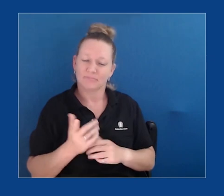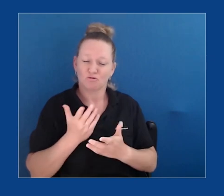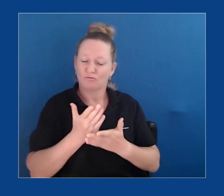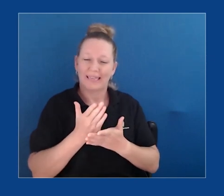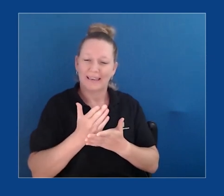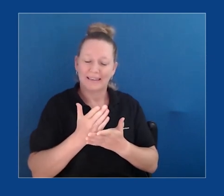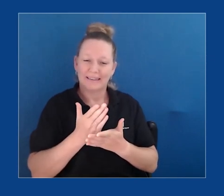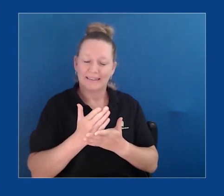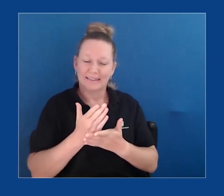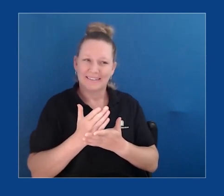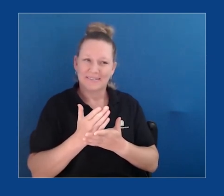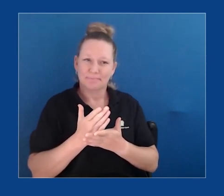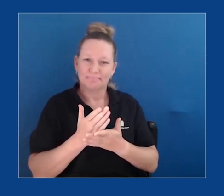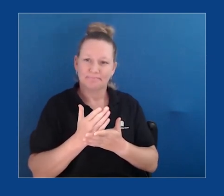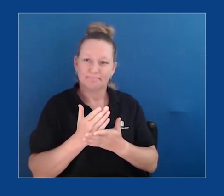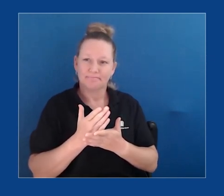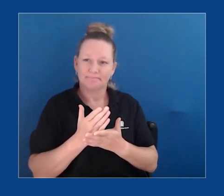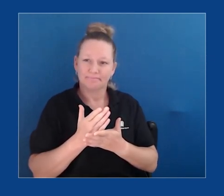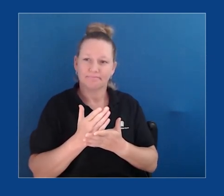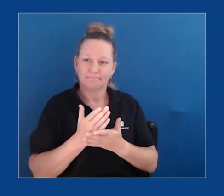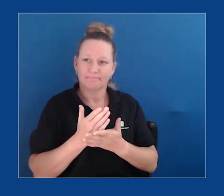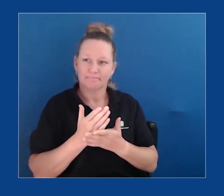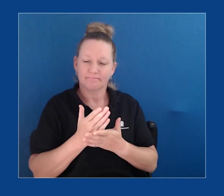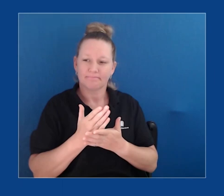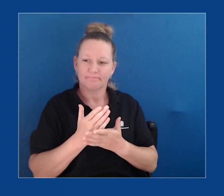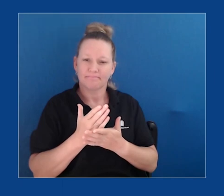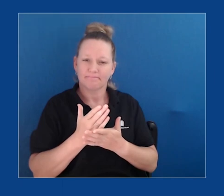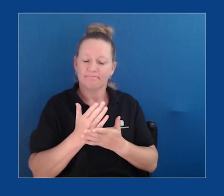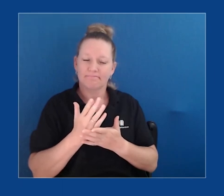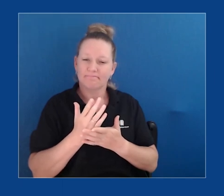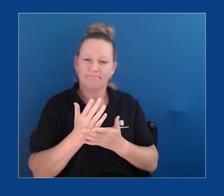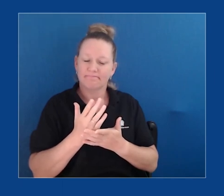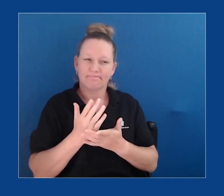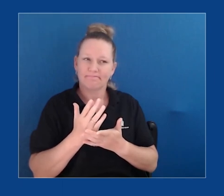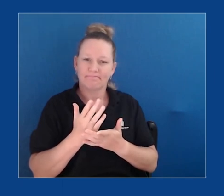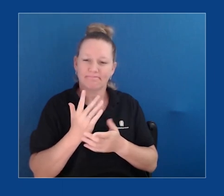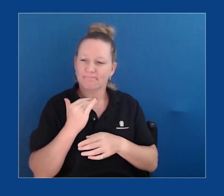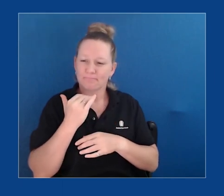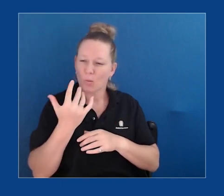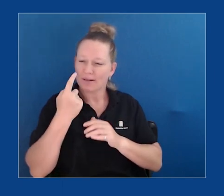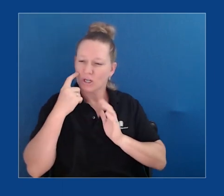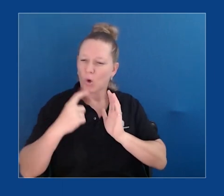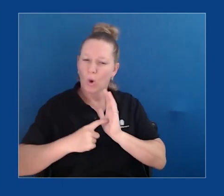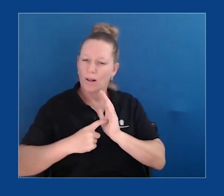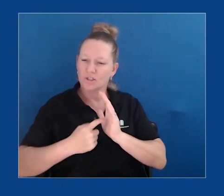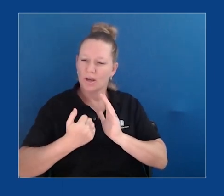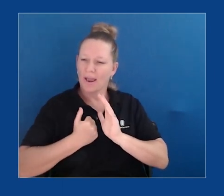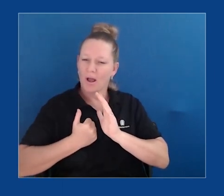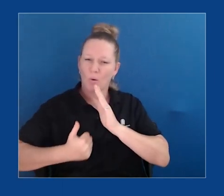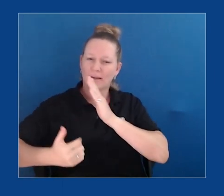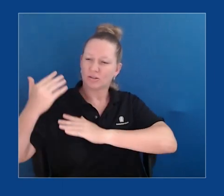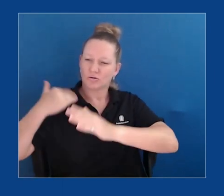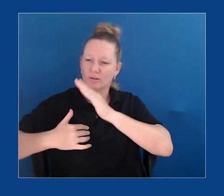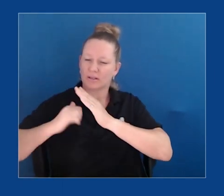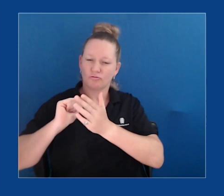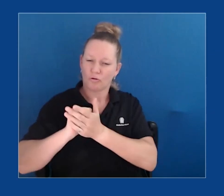don't really acknowledge our heritage and history in the way that it should be done and ought to be